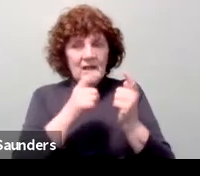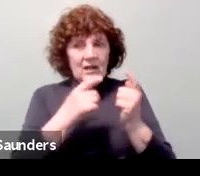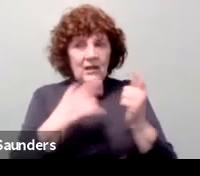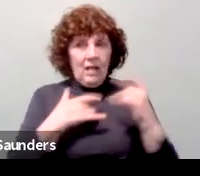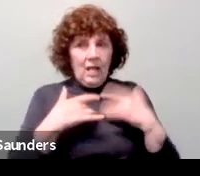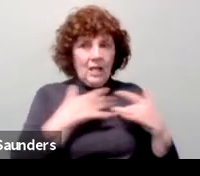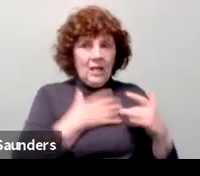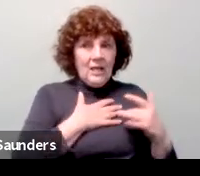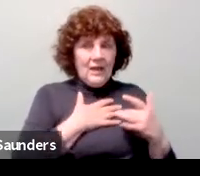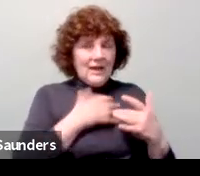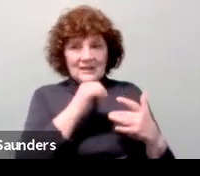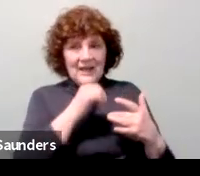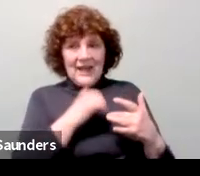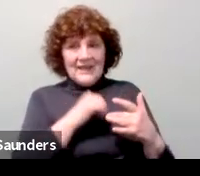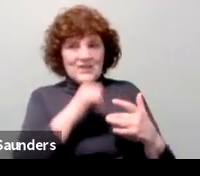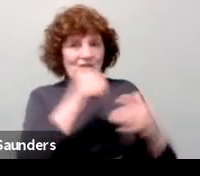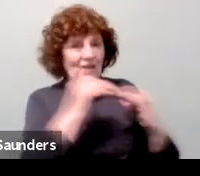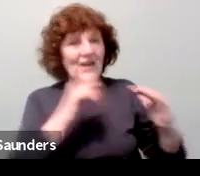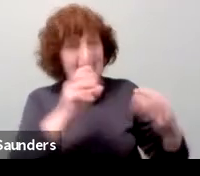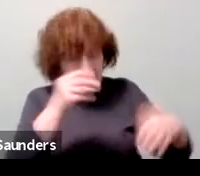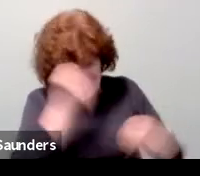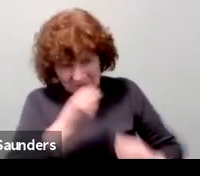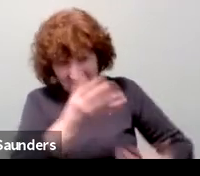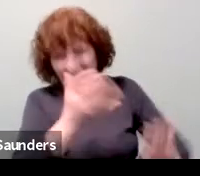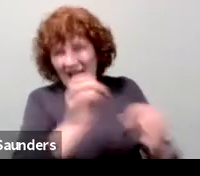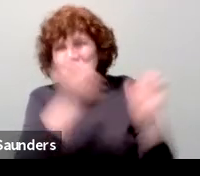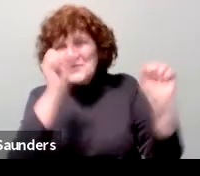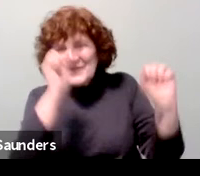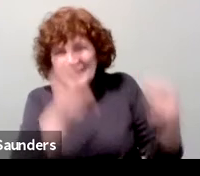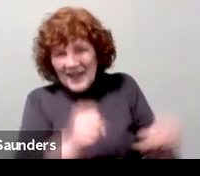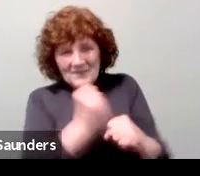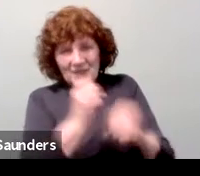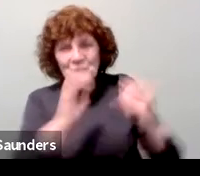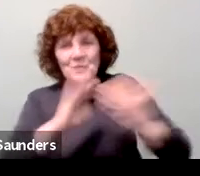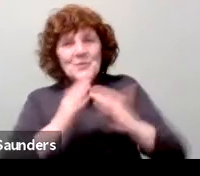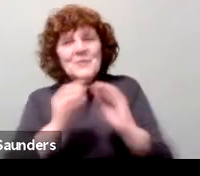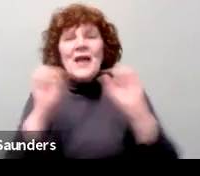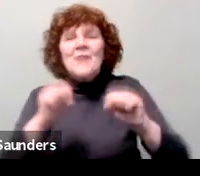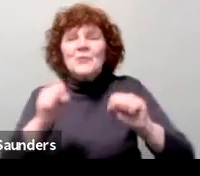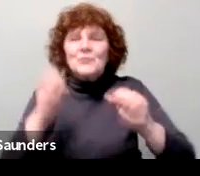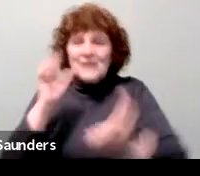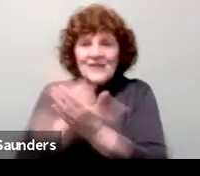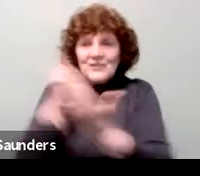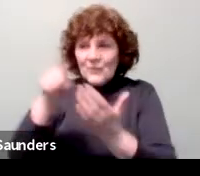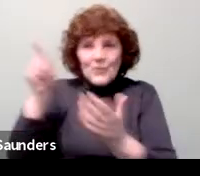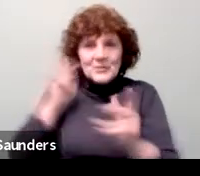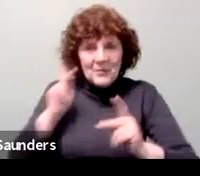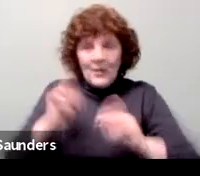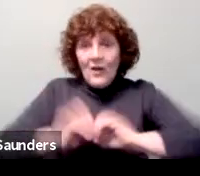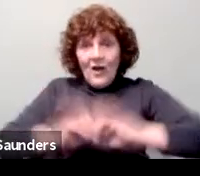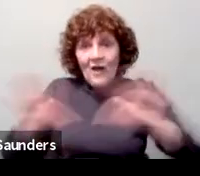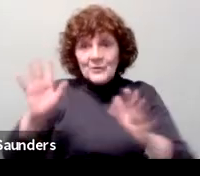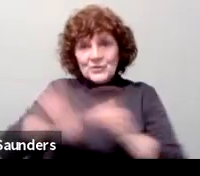make your community more able to take advantage of them. Obviously, it starts